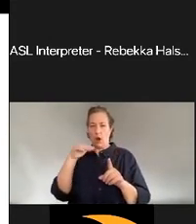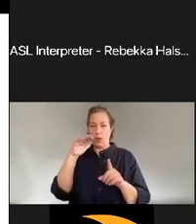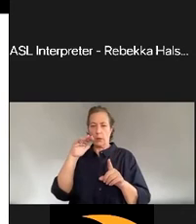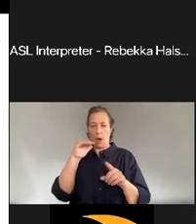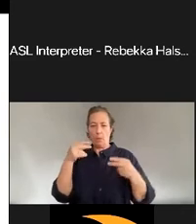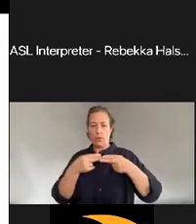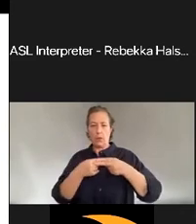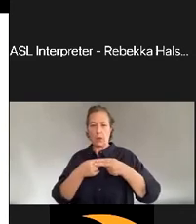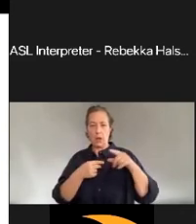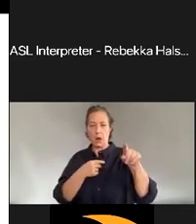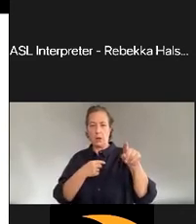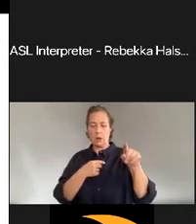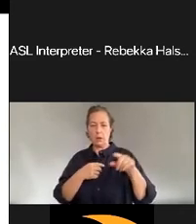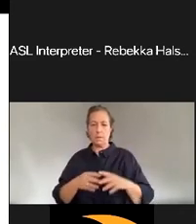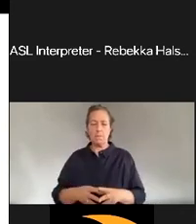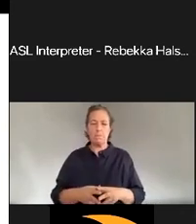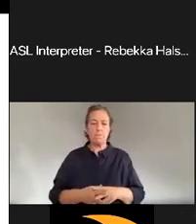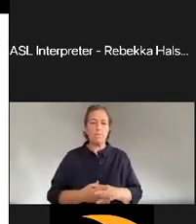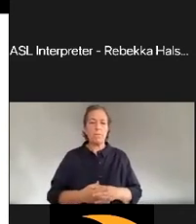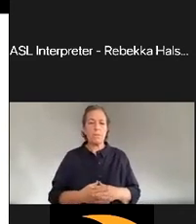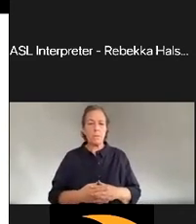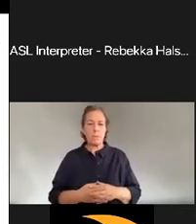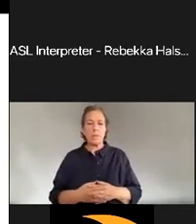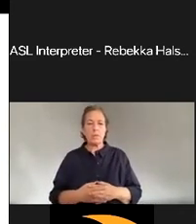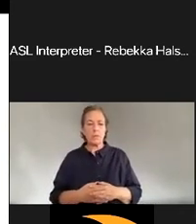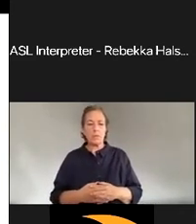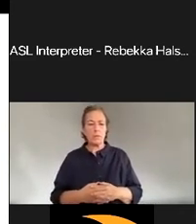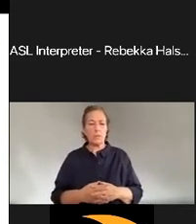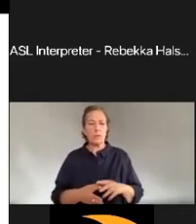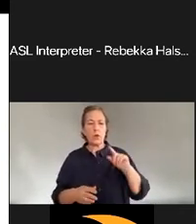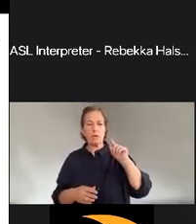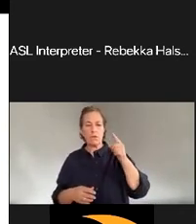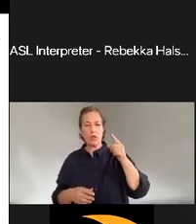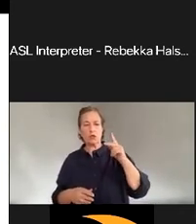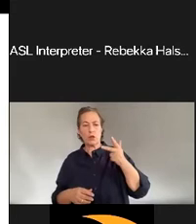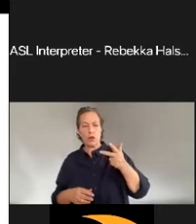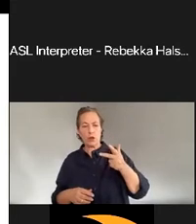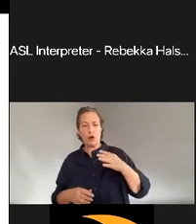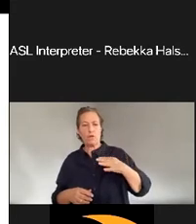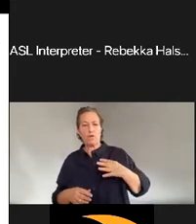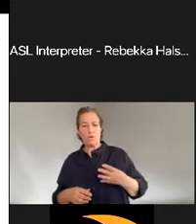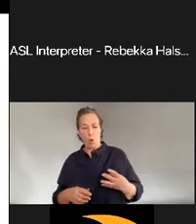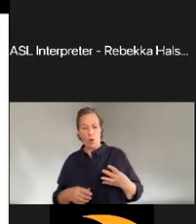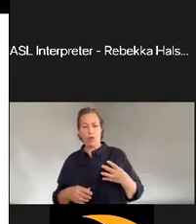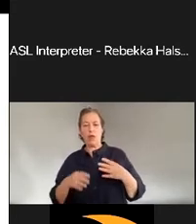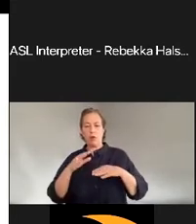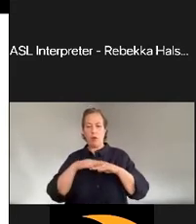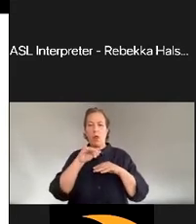slide. The first, third, and fourth resources are found on that page along with some other resources.